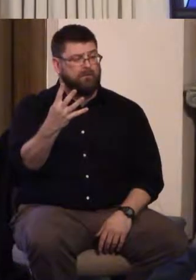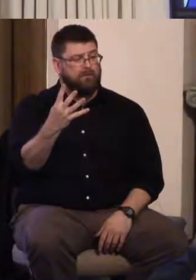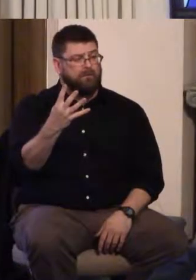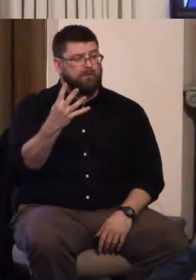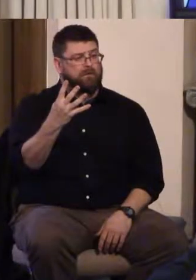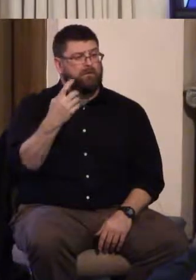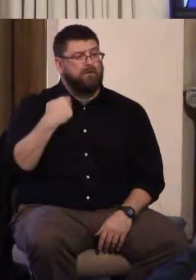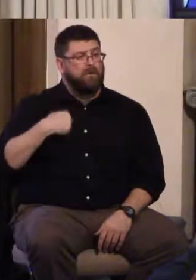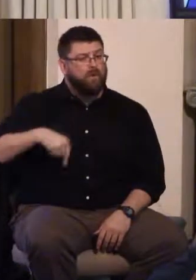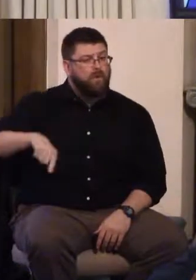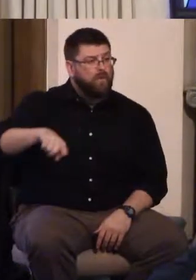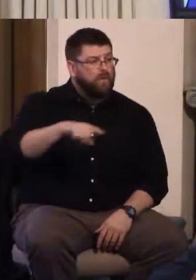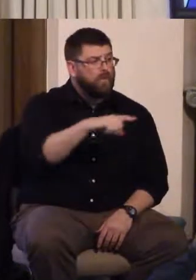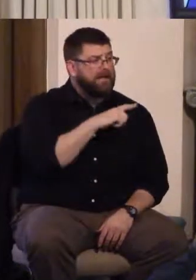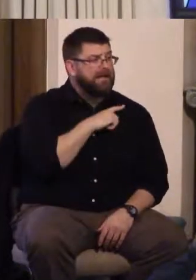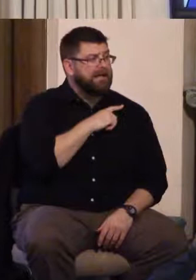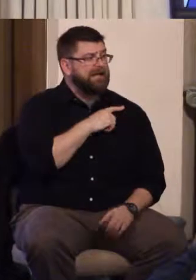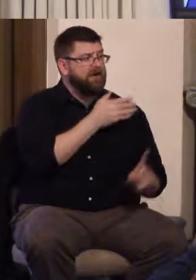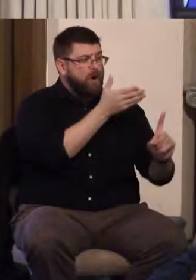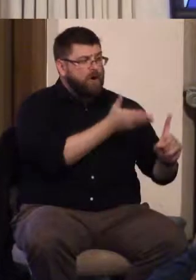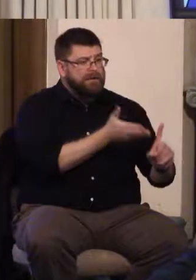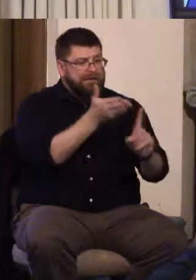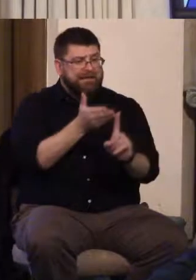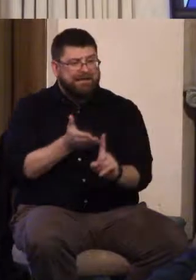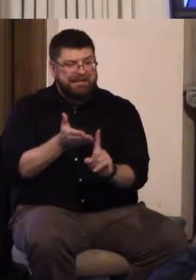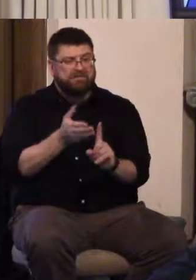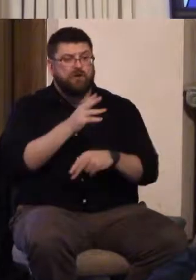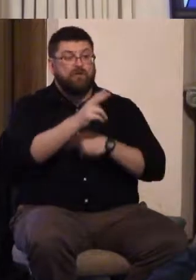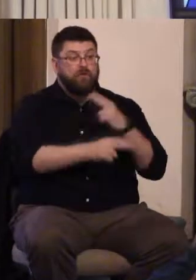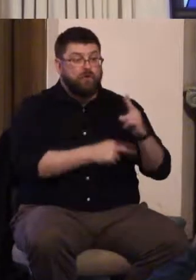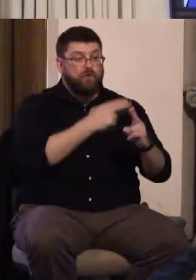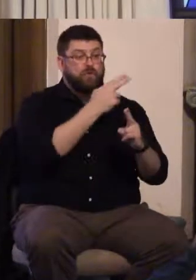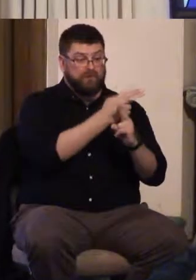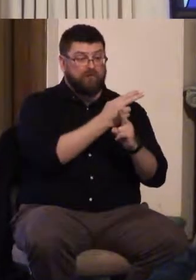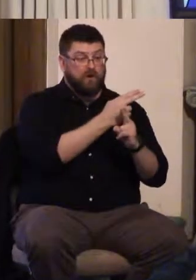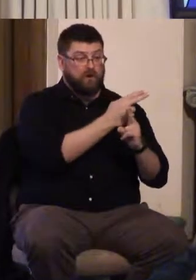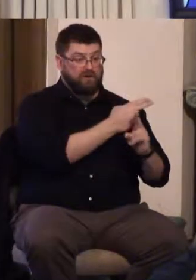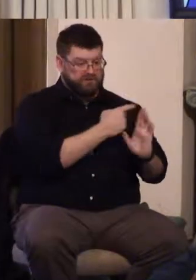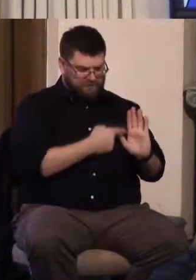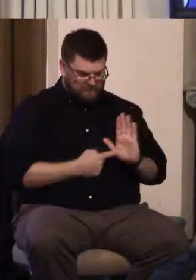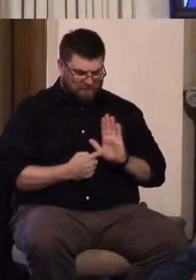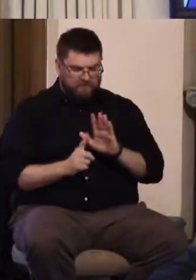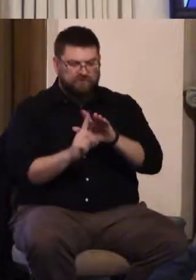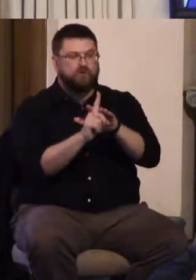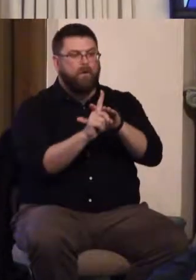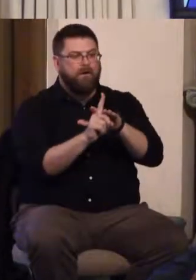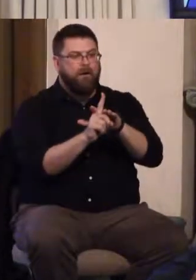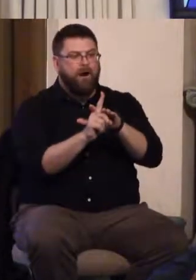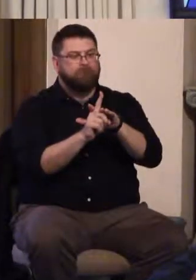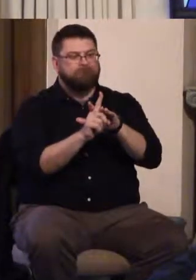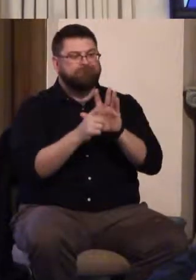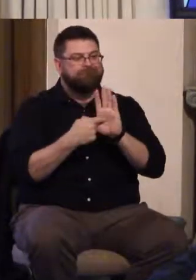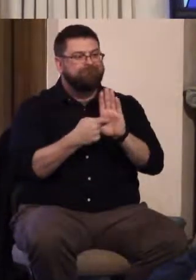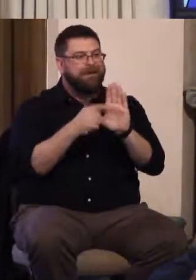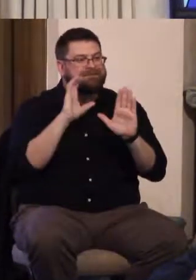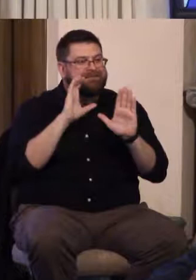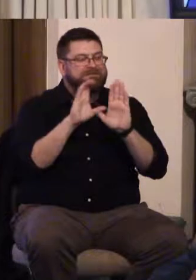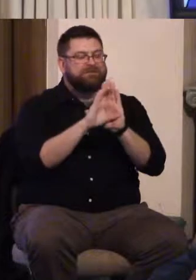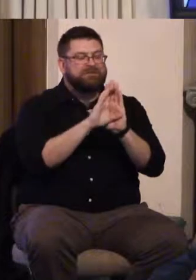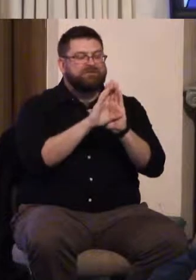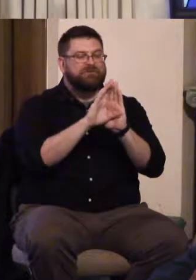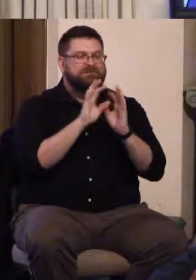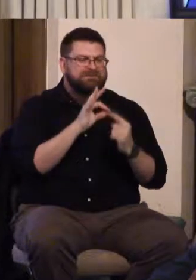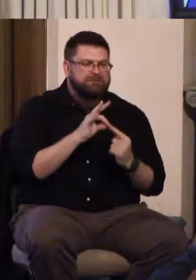that we are each the universe showing up, out picturing as these beautiful,